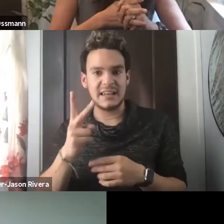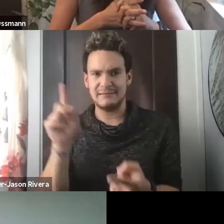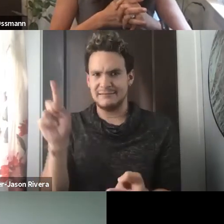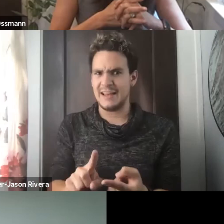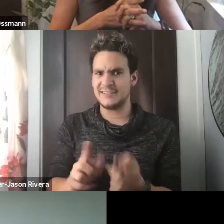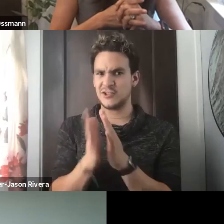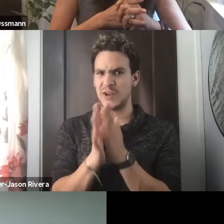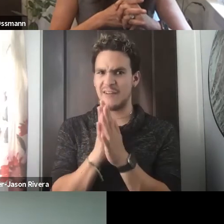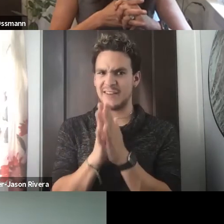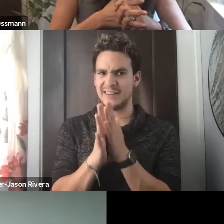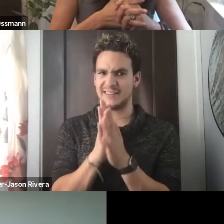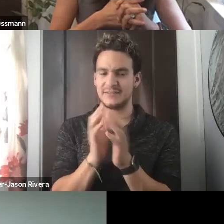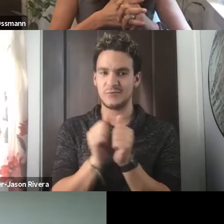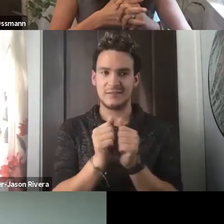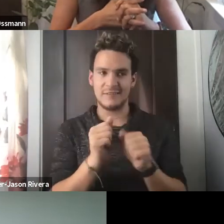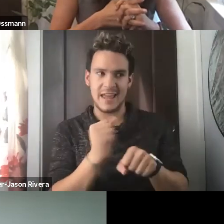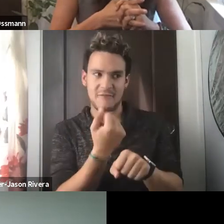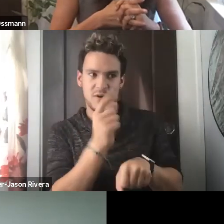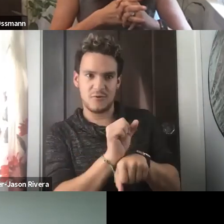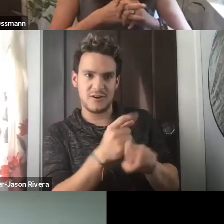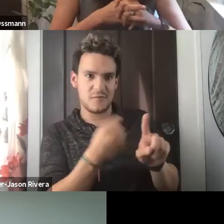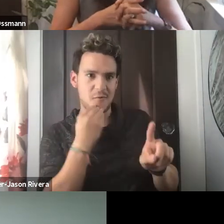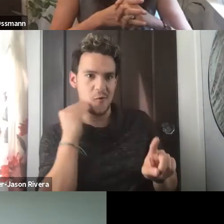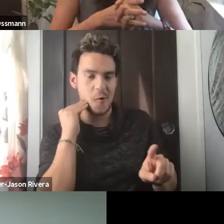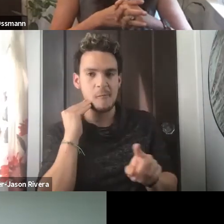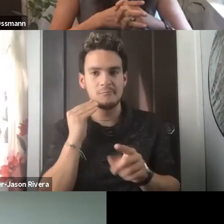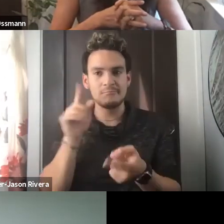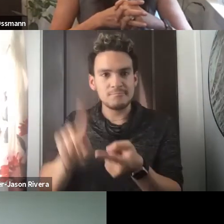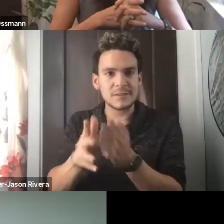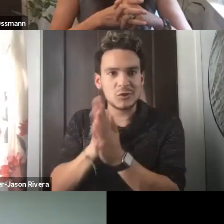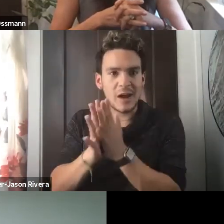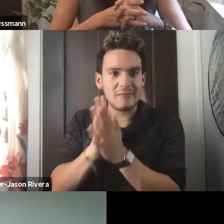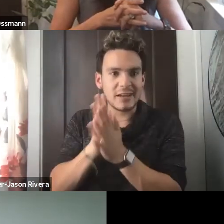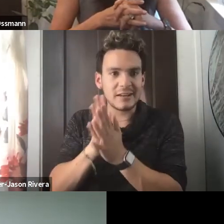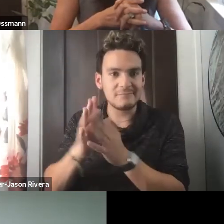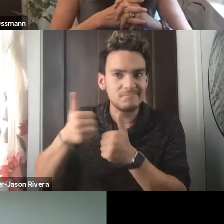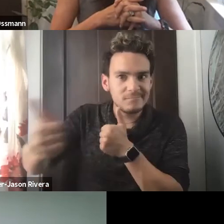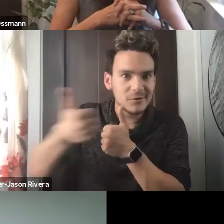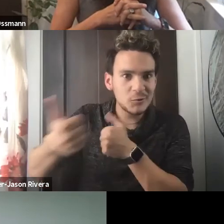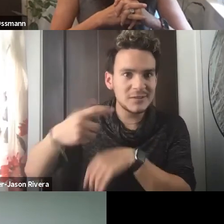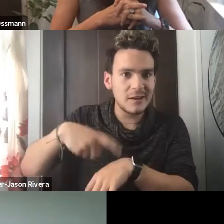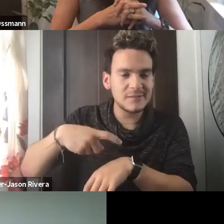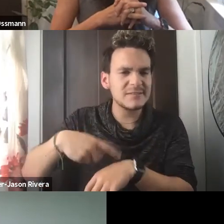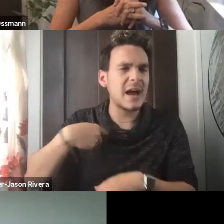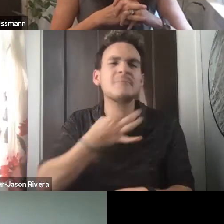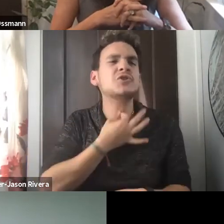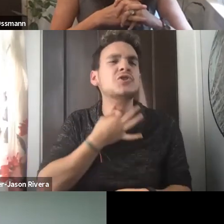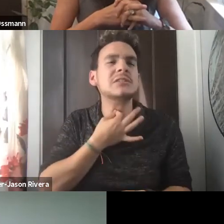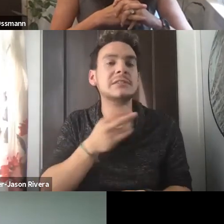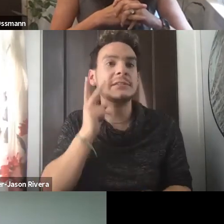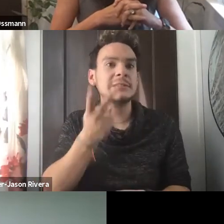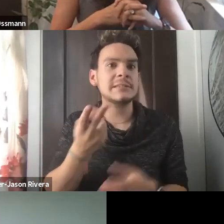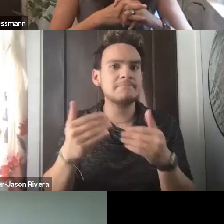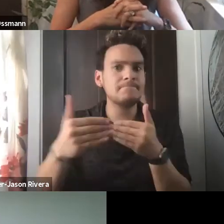with employees working remotely, they're seeing much less traffic and commute times. I'm just curious to see going forward if there's